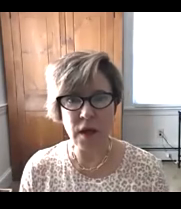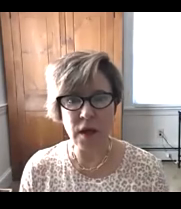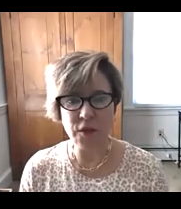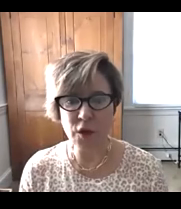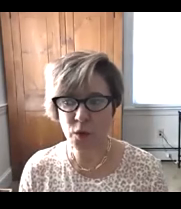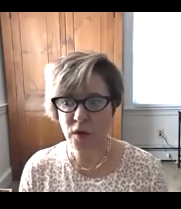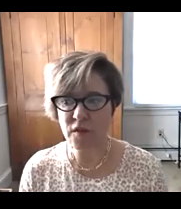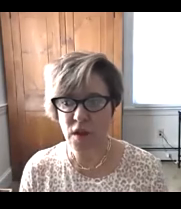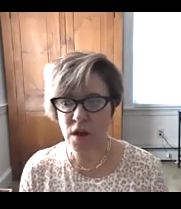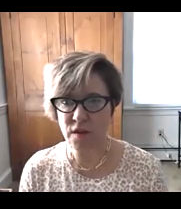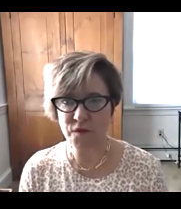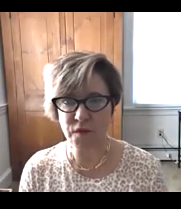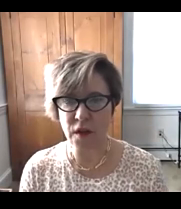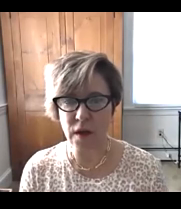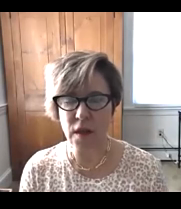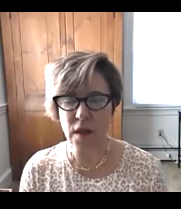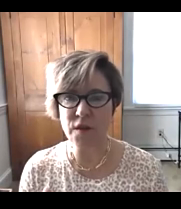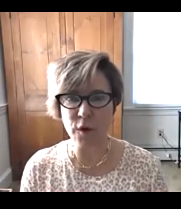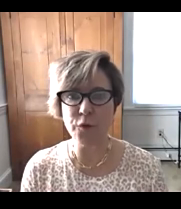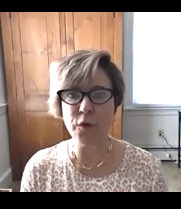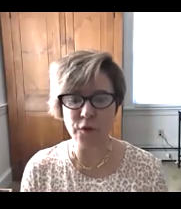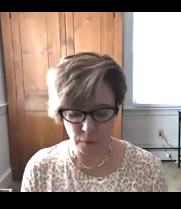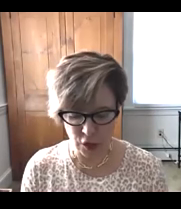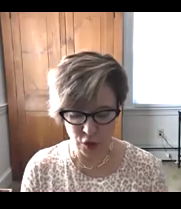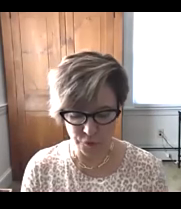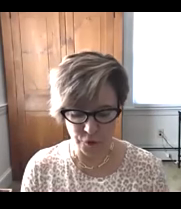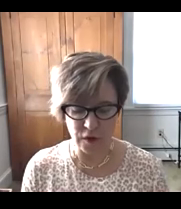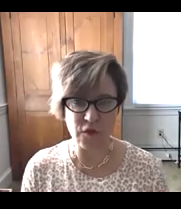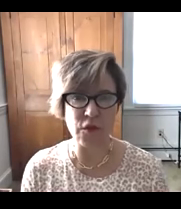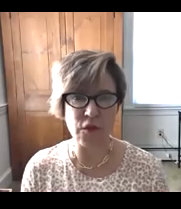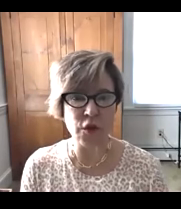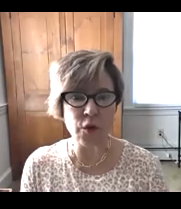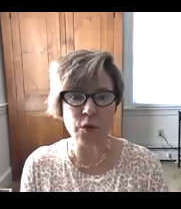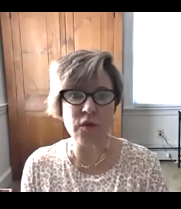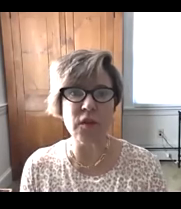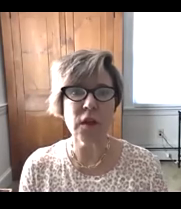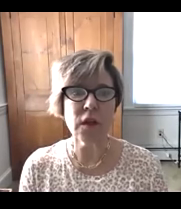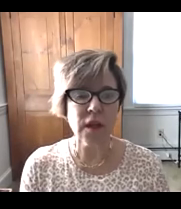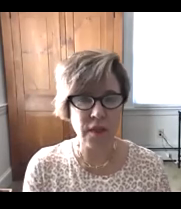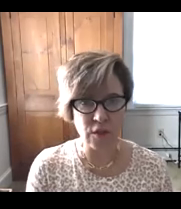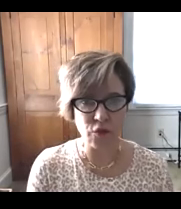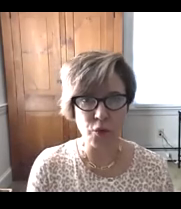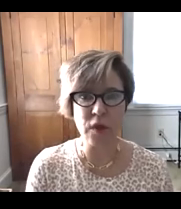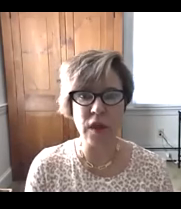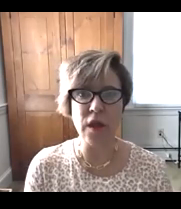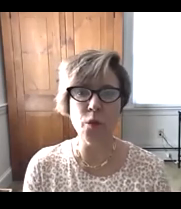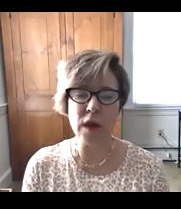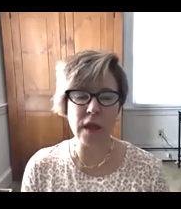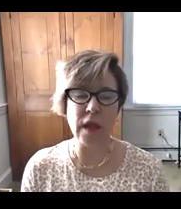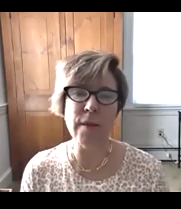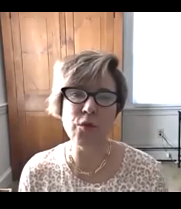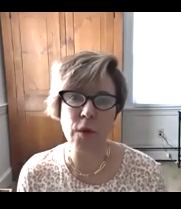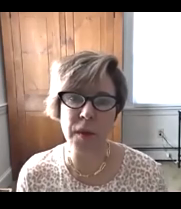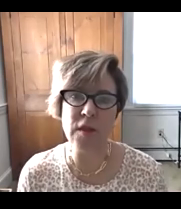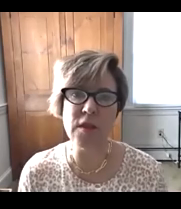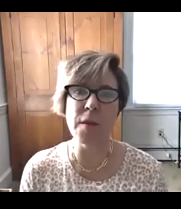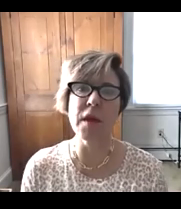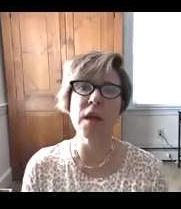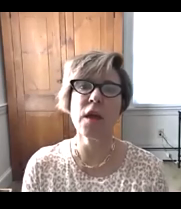pandemic. There was not a lot of useful information for us to use in that toolkit when it came